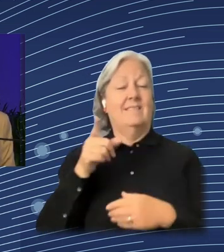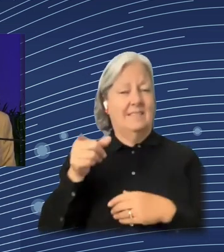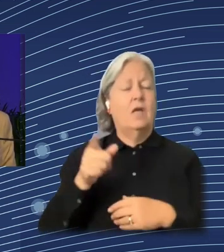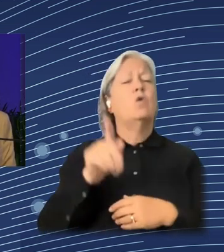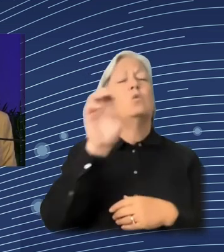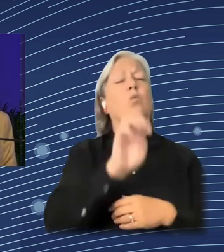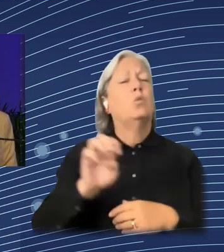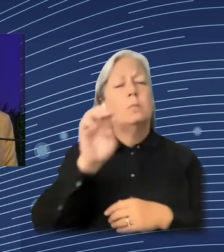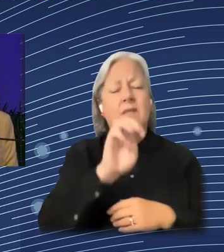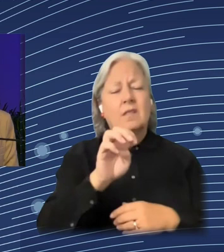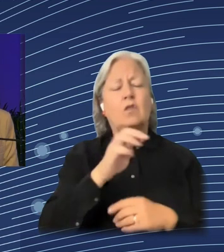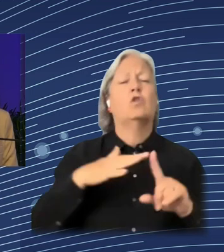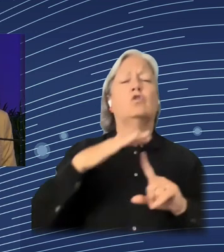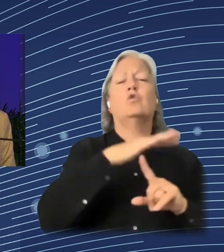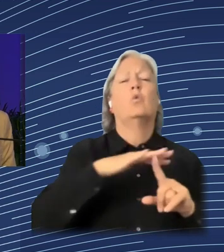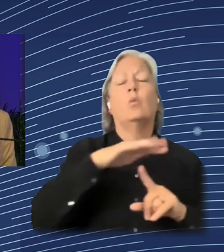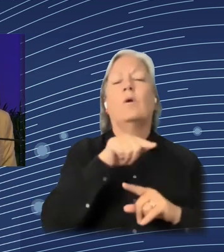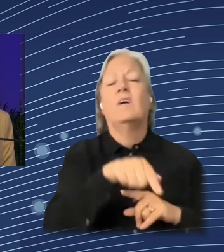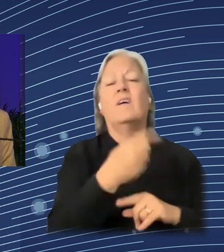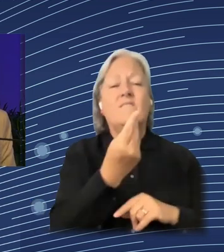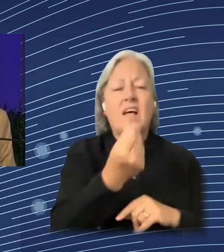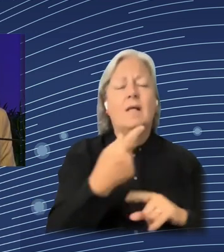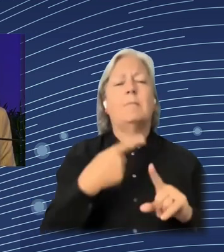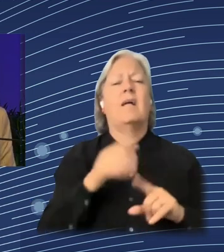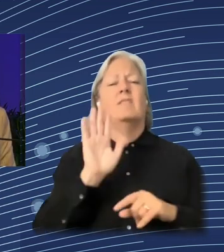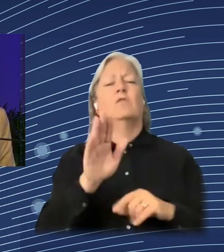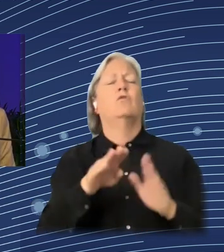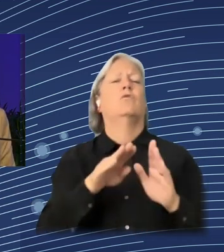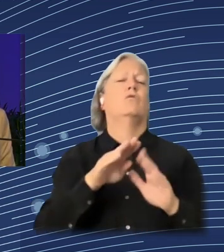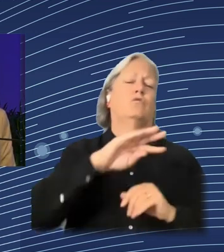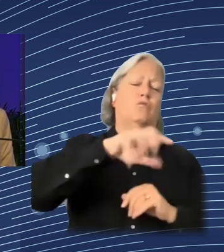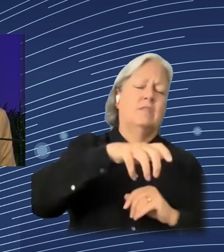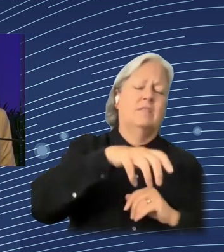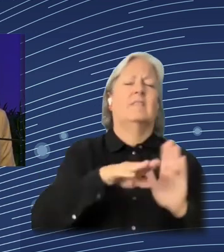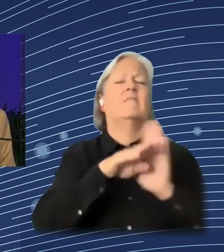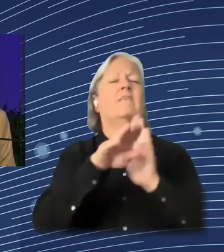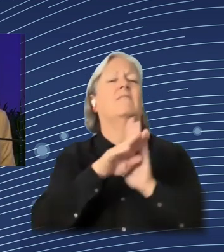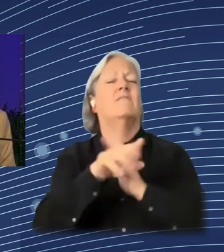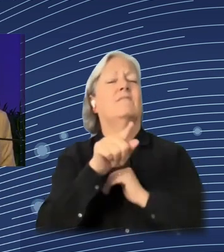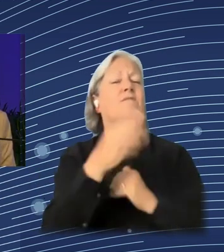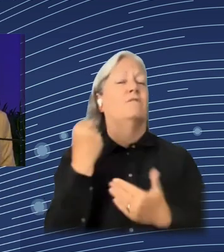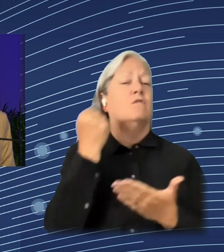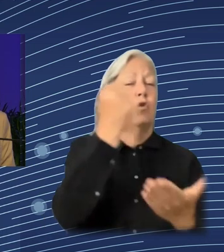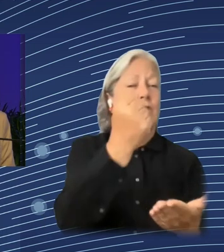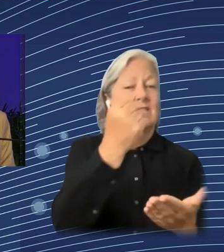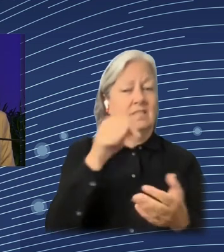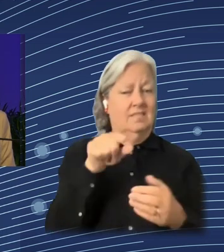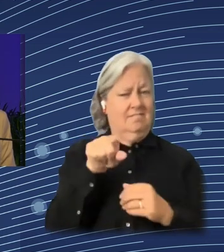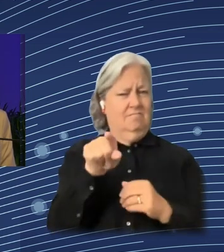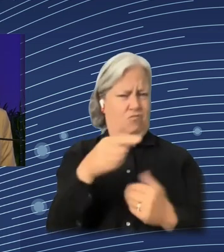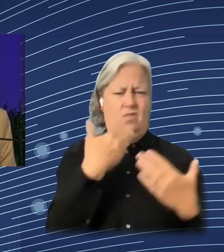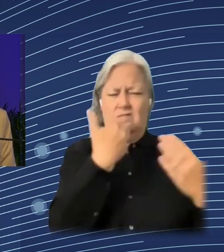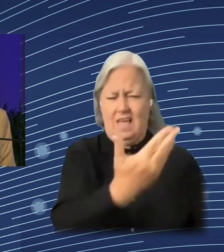Social Fund and the European Regional Development Fund. And it's a very advanced